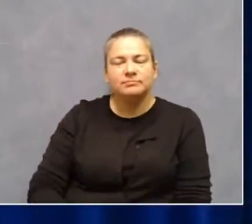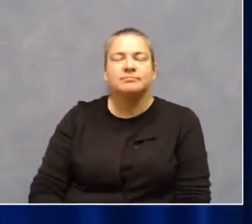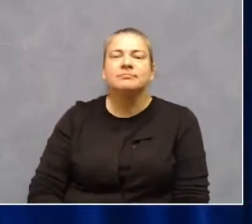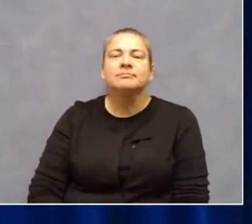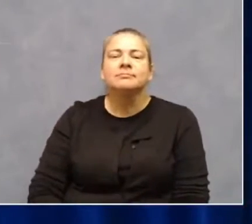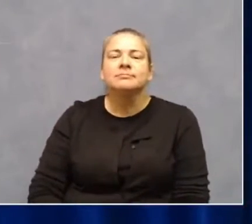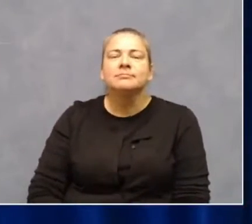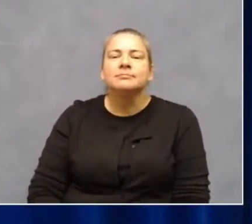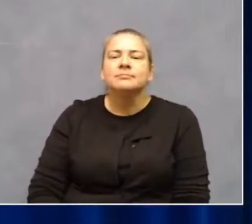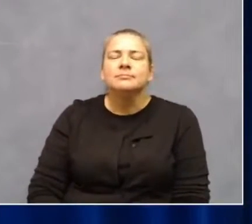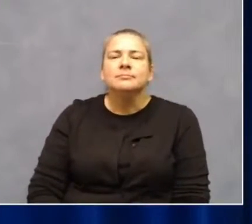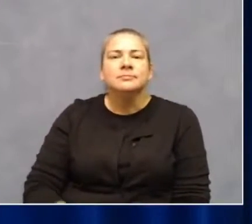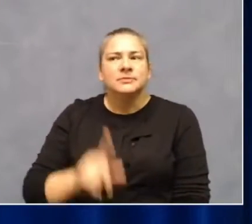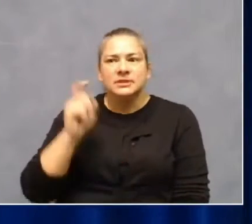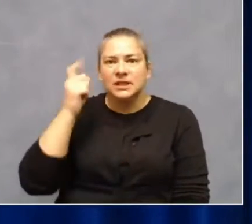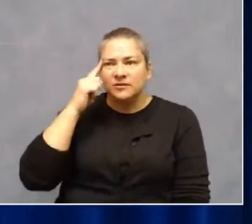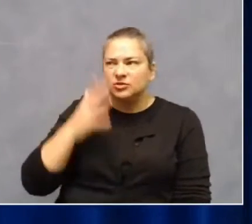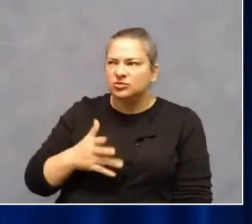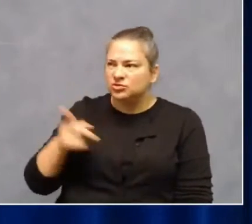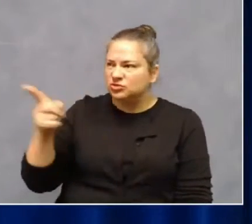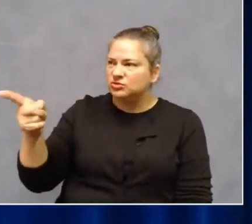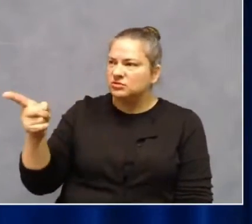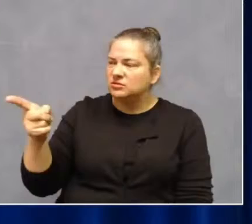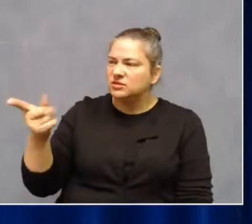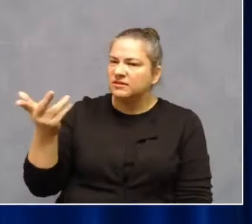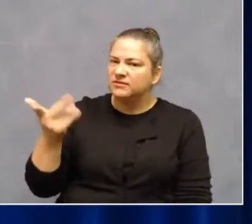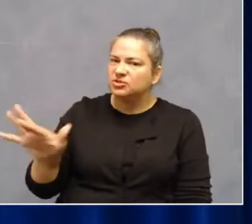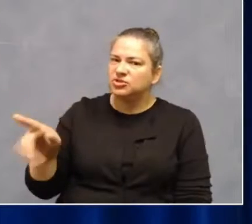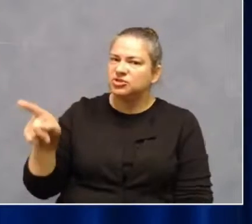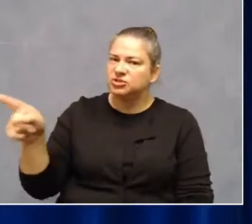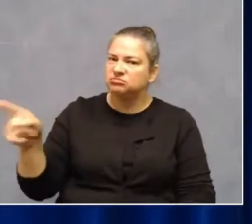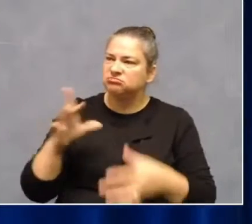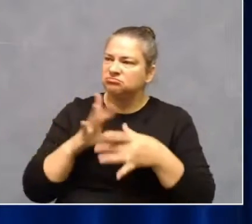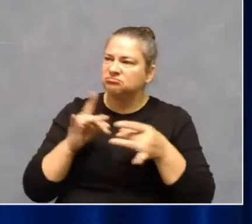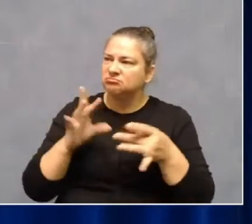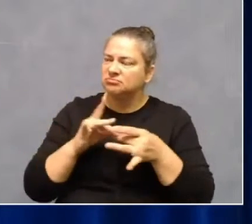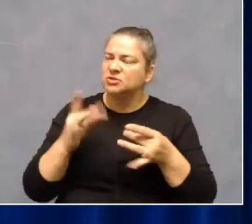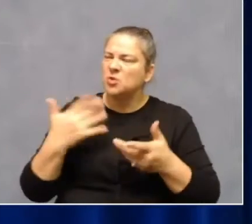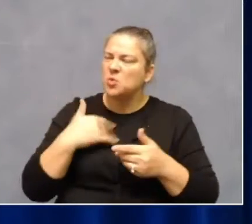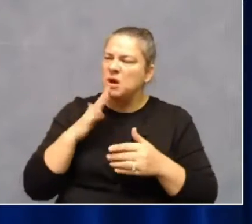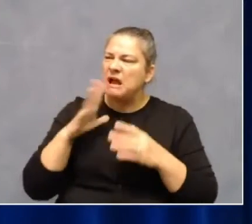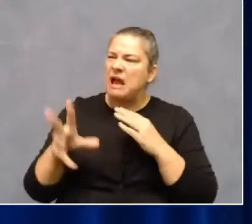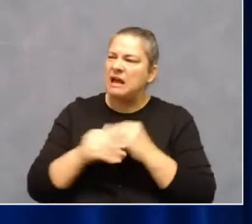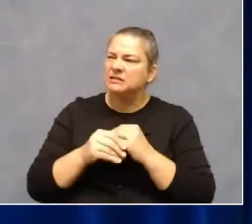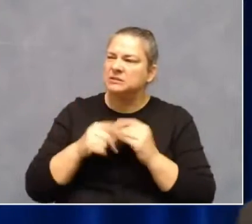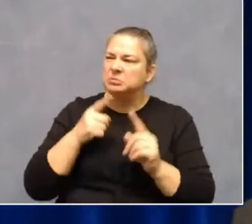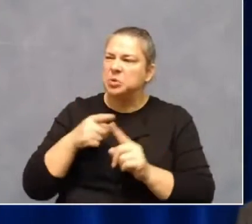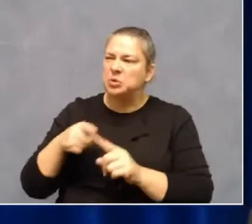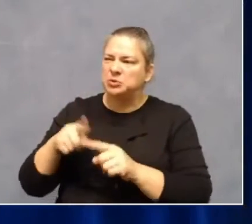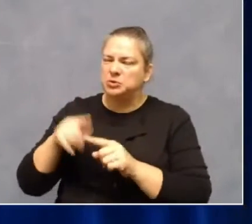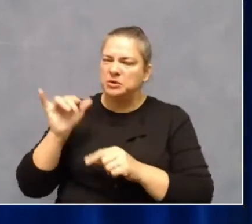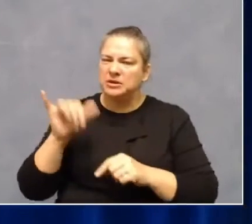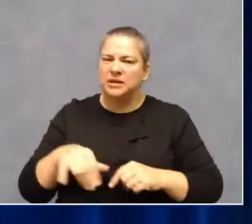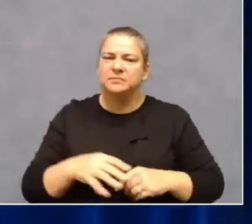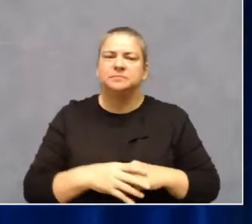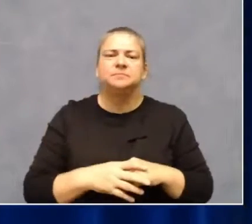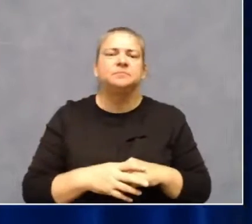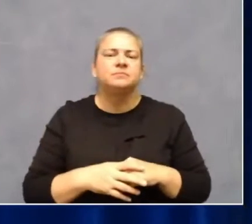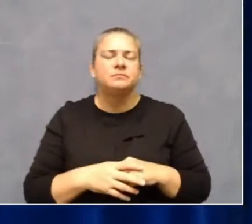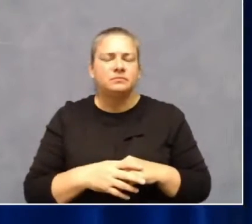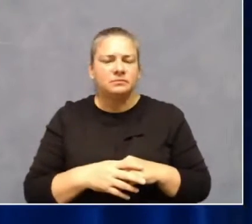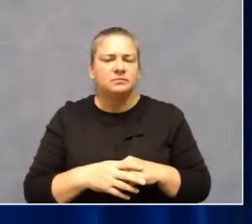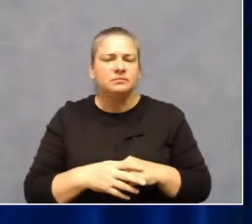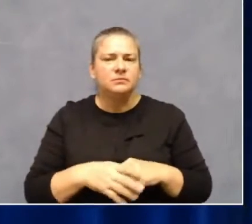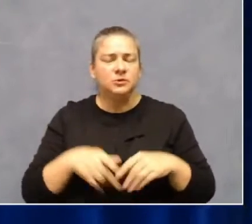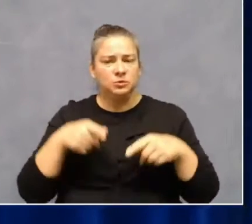The Governor's covered this pretty comprehensively, so I'm going to add just a few points to this. As we continue to